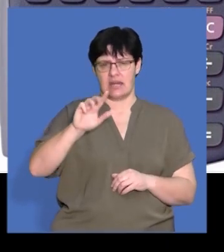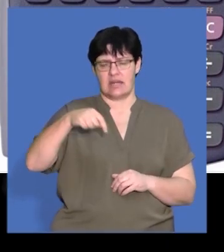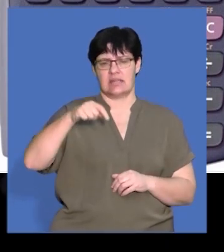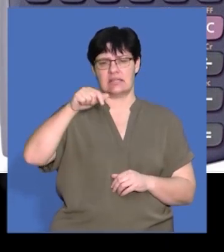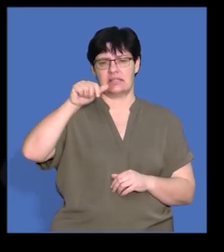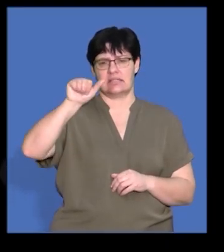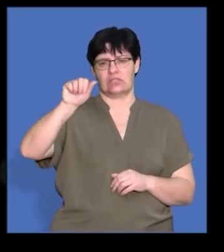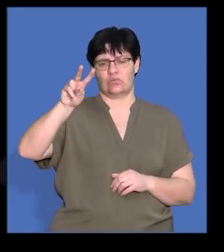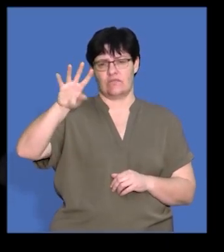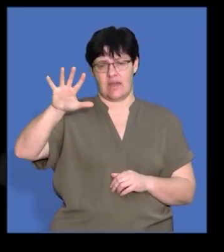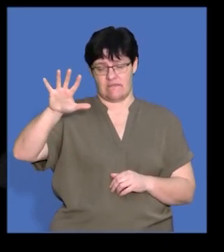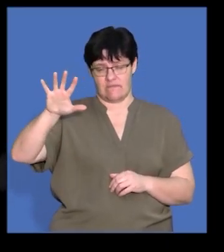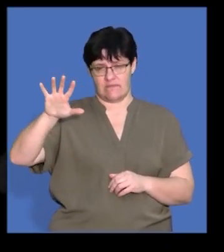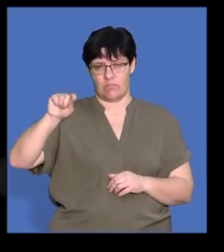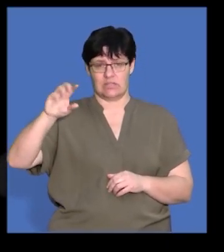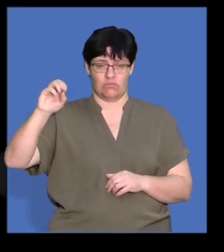79,625.